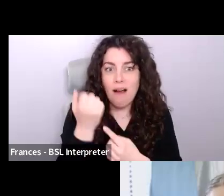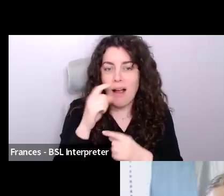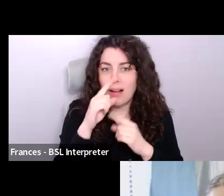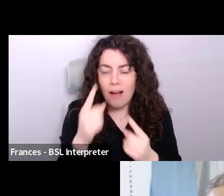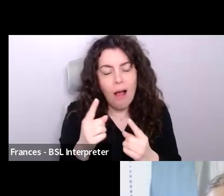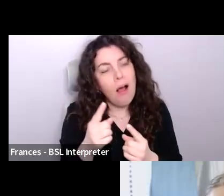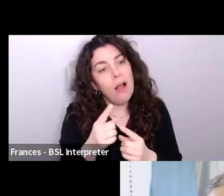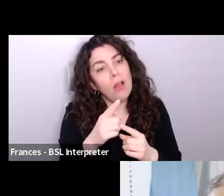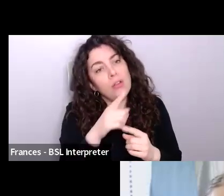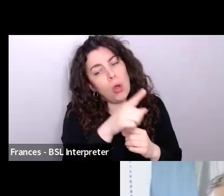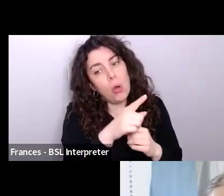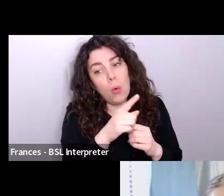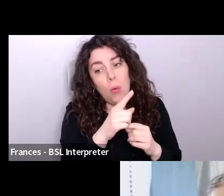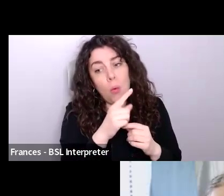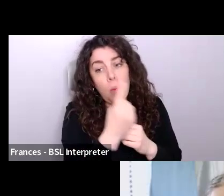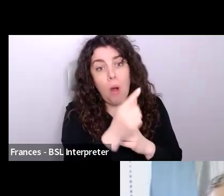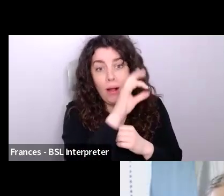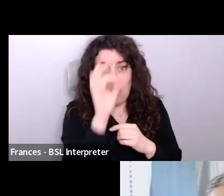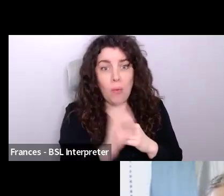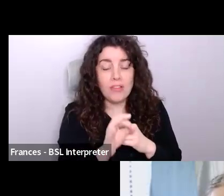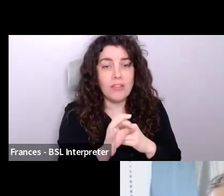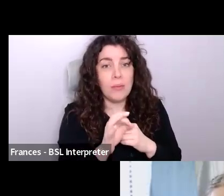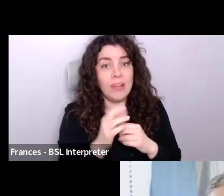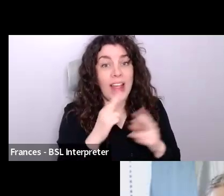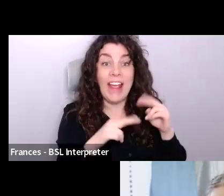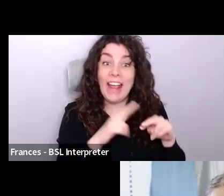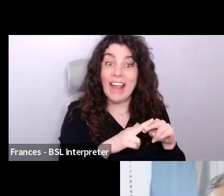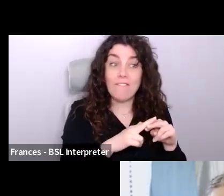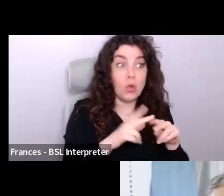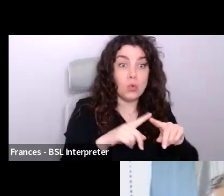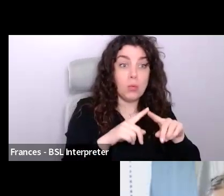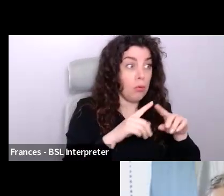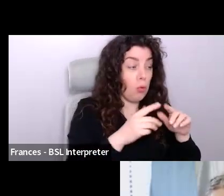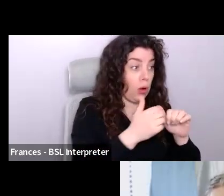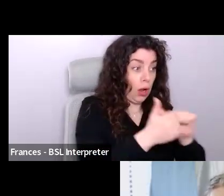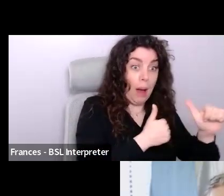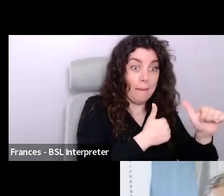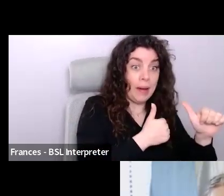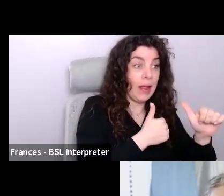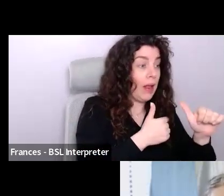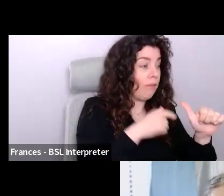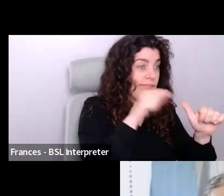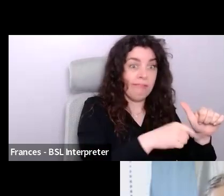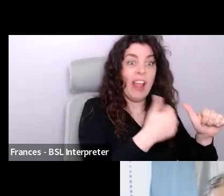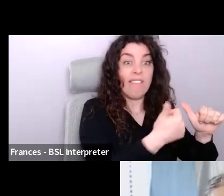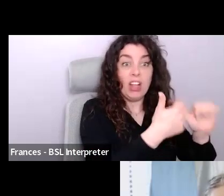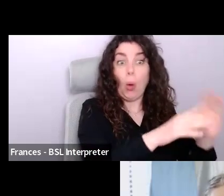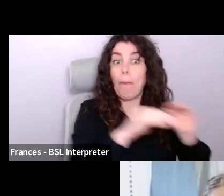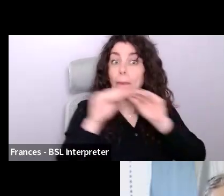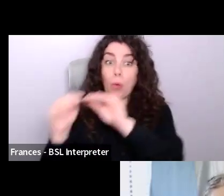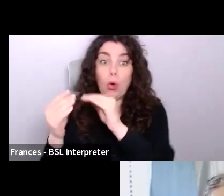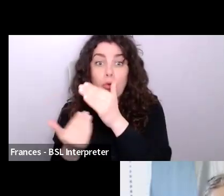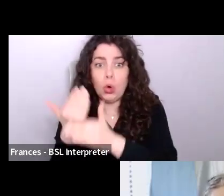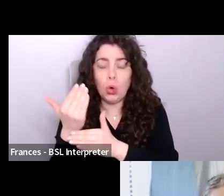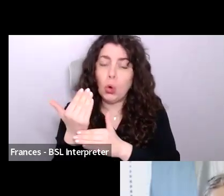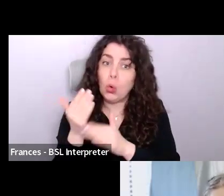do you need to reapply if you move roles or move companies? Do you have to start that process all over again, or can you